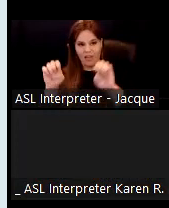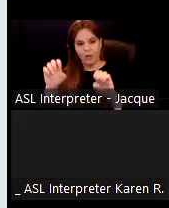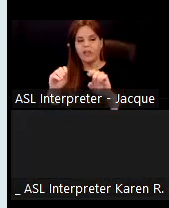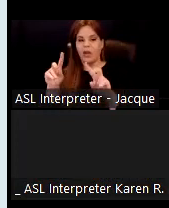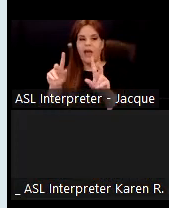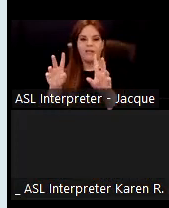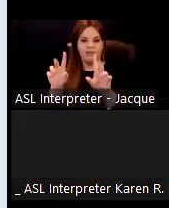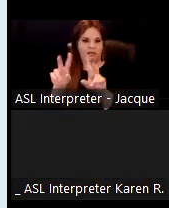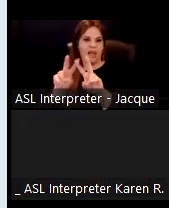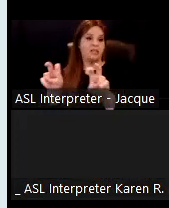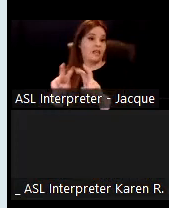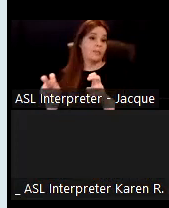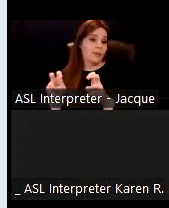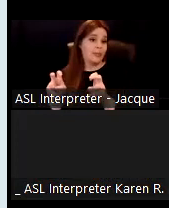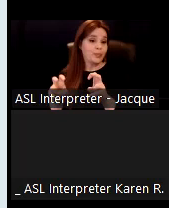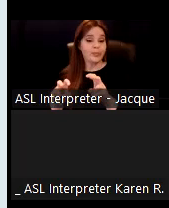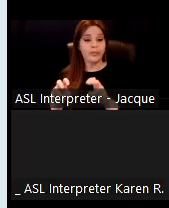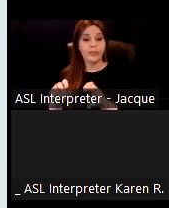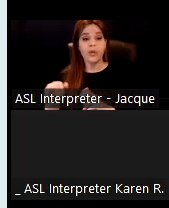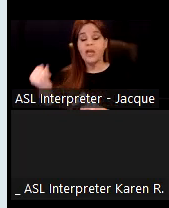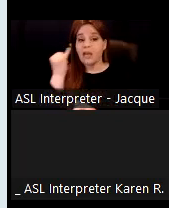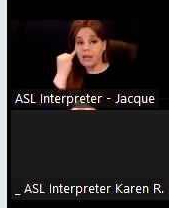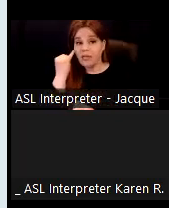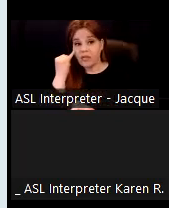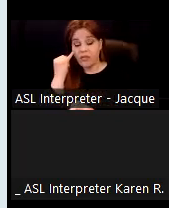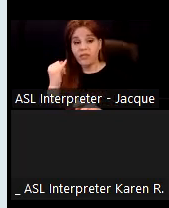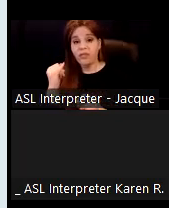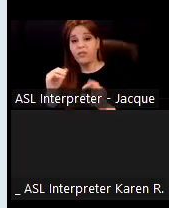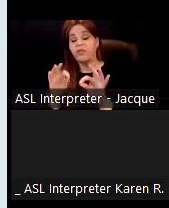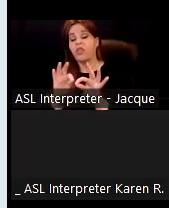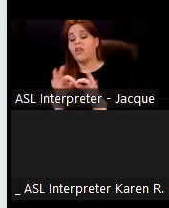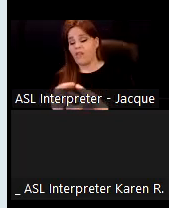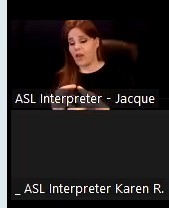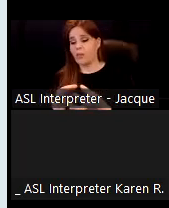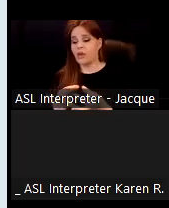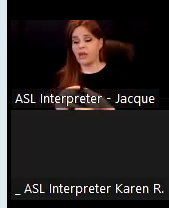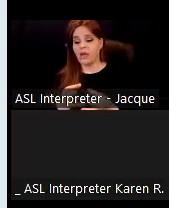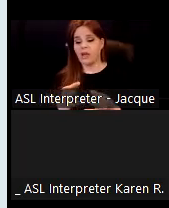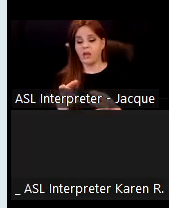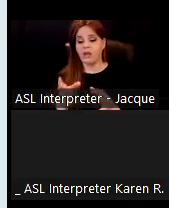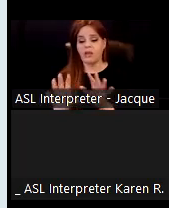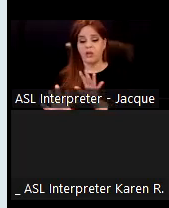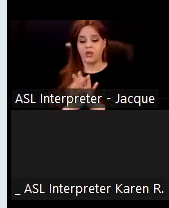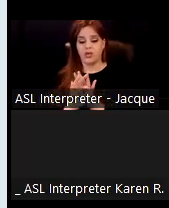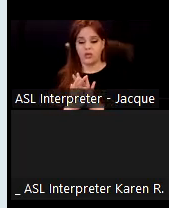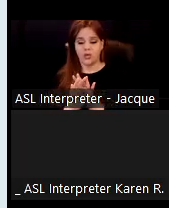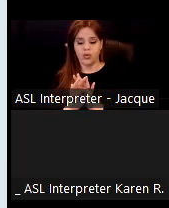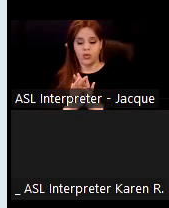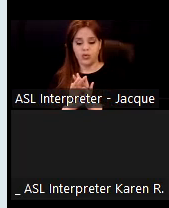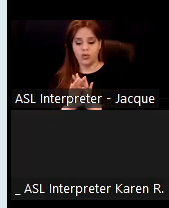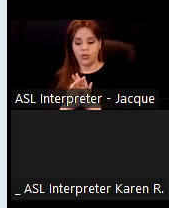So if the family has chosen the